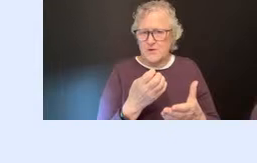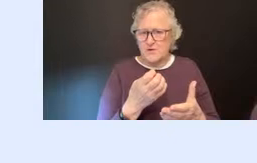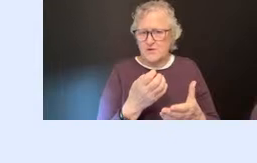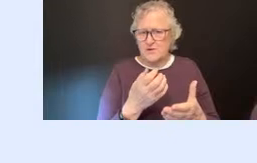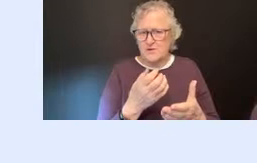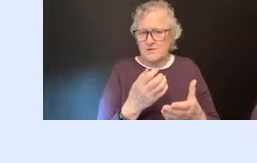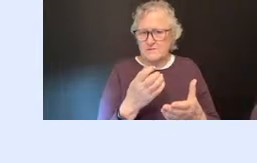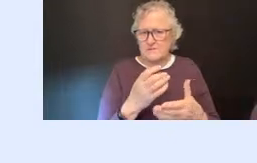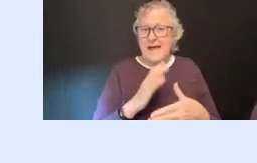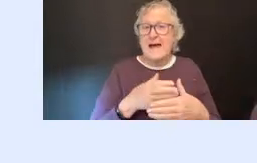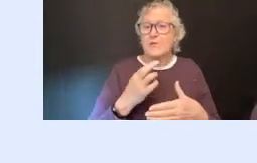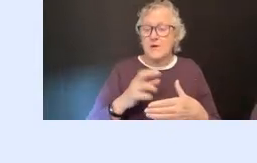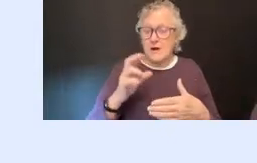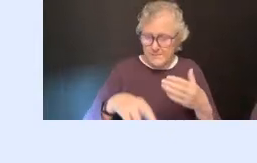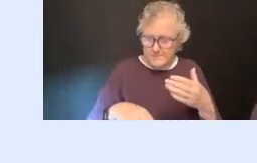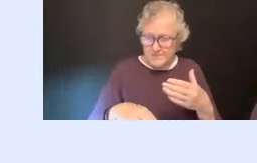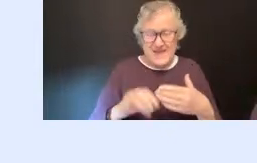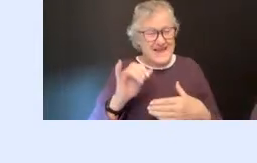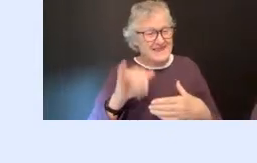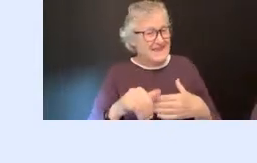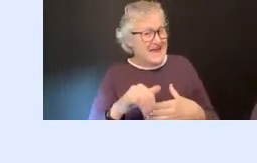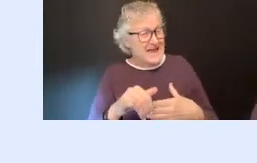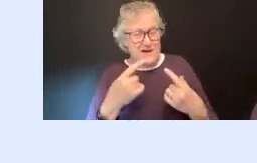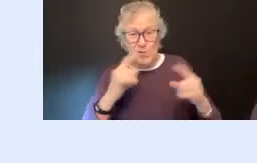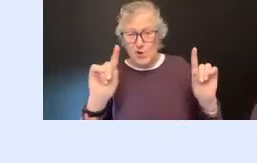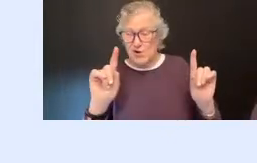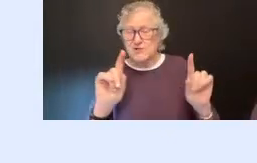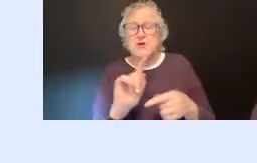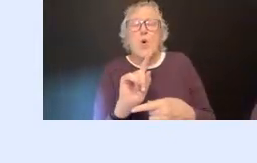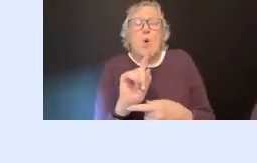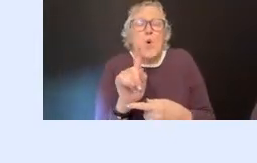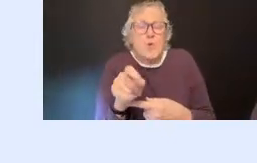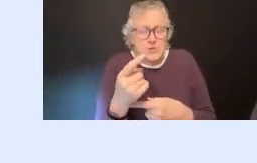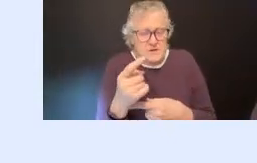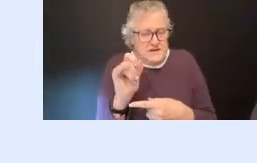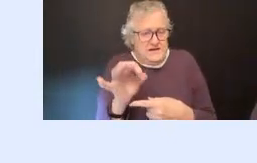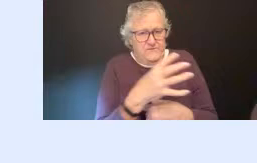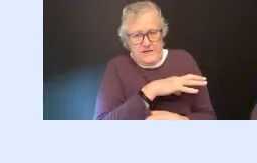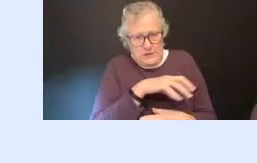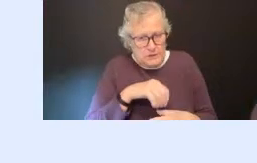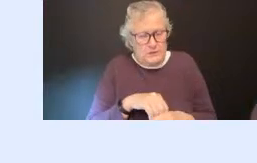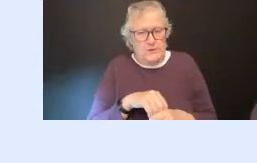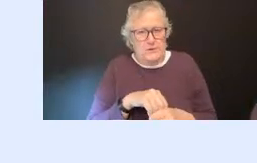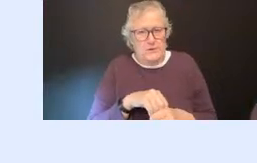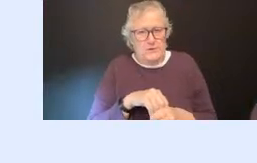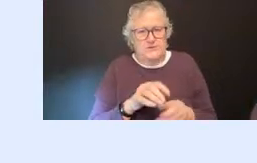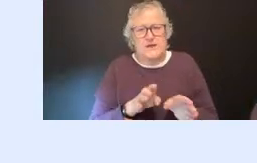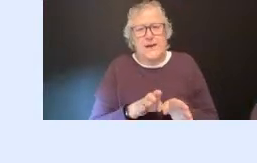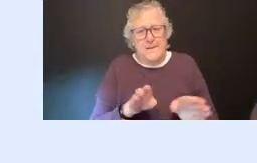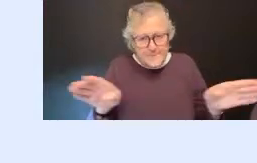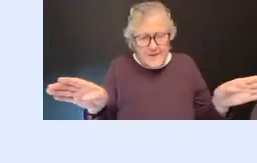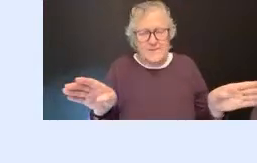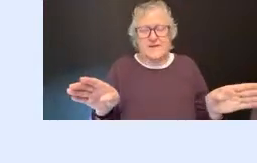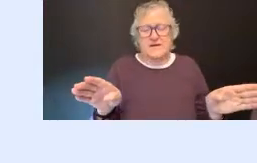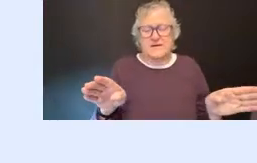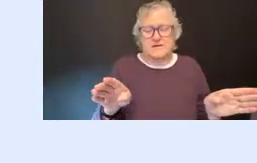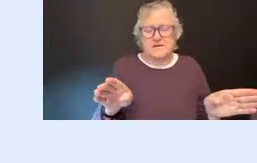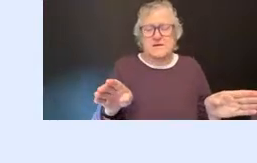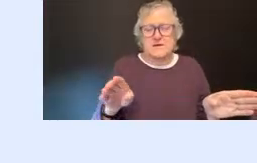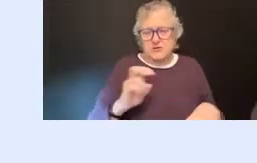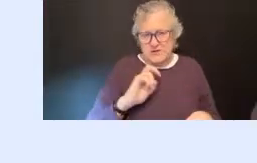if we include transit. I know there's a lot of debate at the moment in public about how we fund the transit